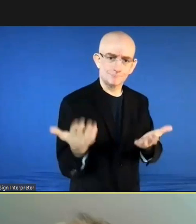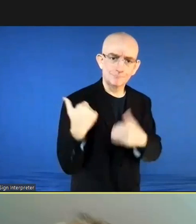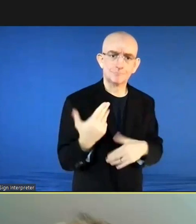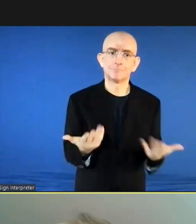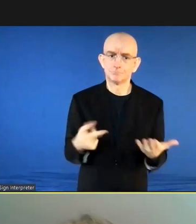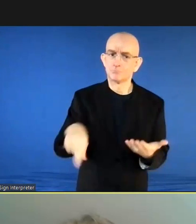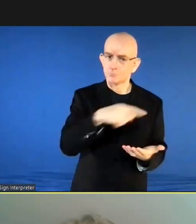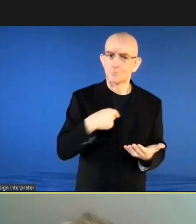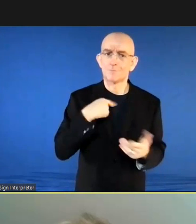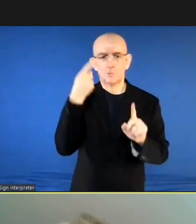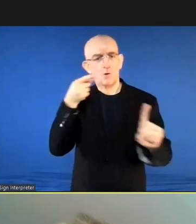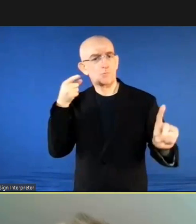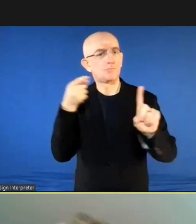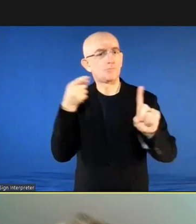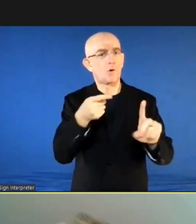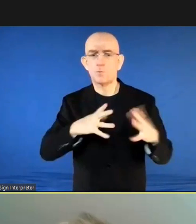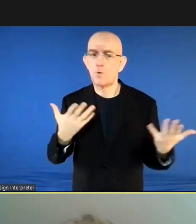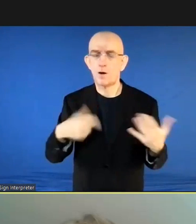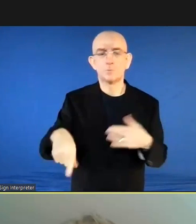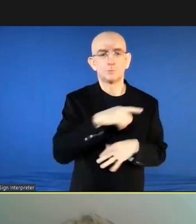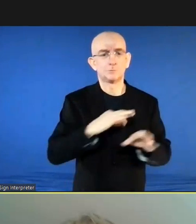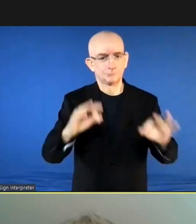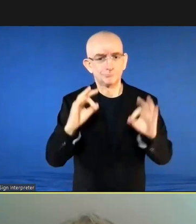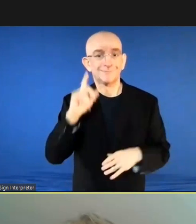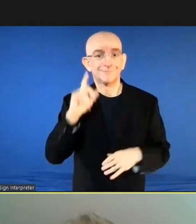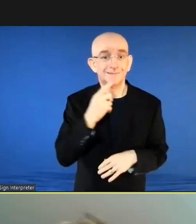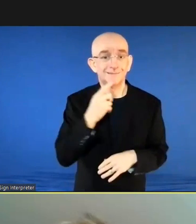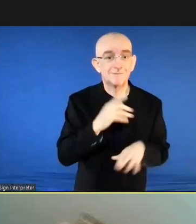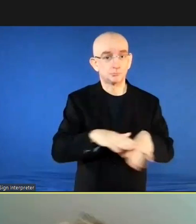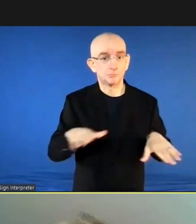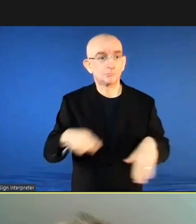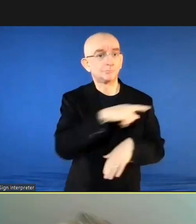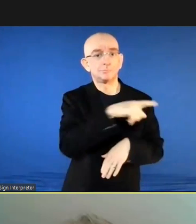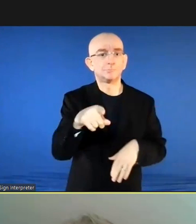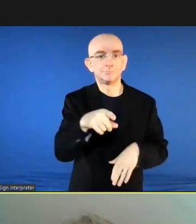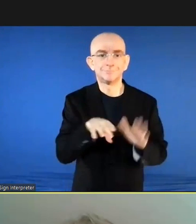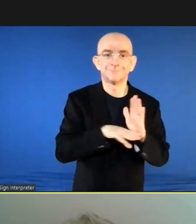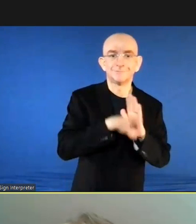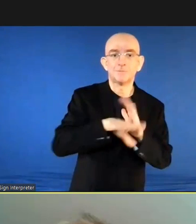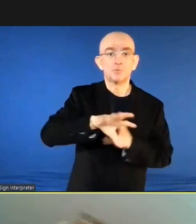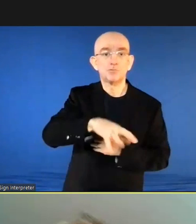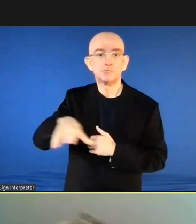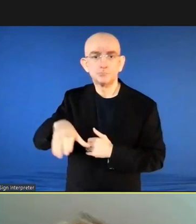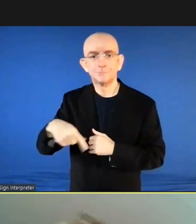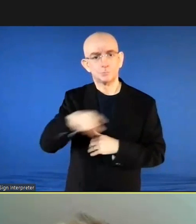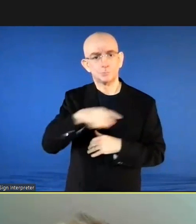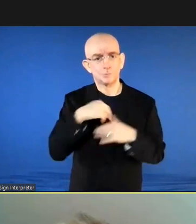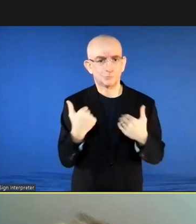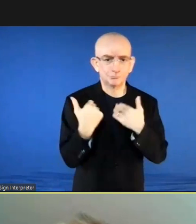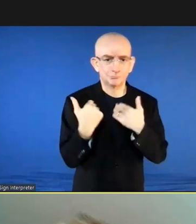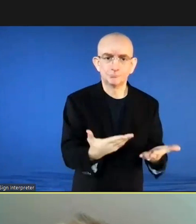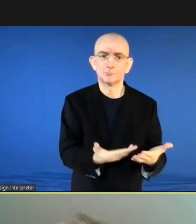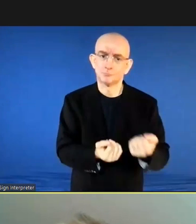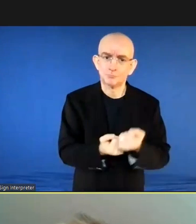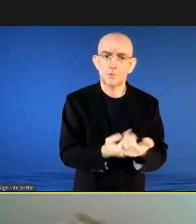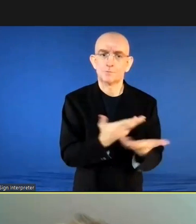get the support they need to succeed and thrive in life. And it's a pleasure to show you some of the work that we're doing